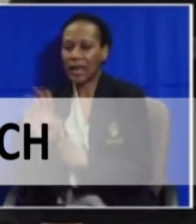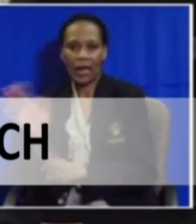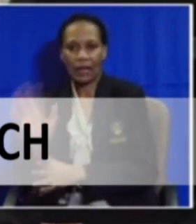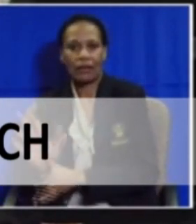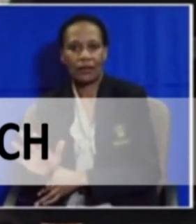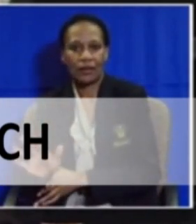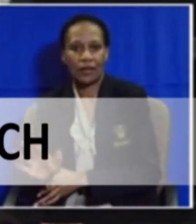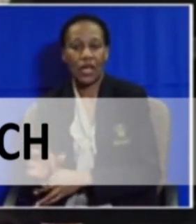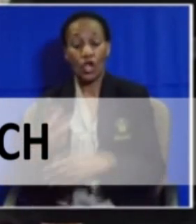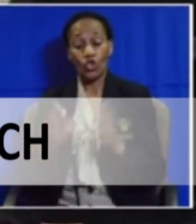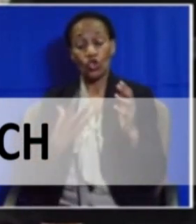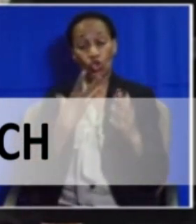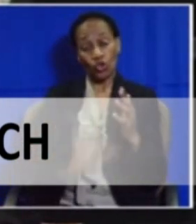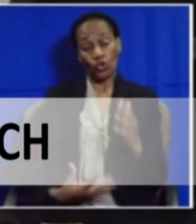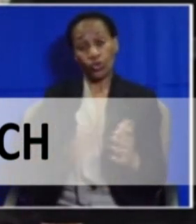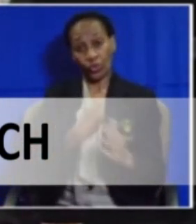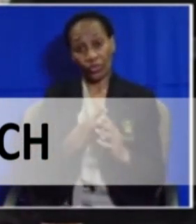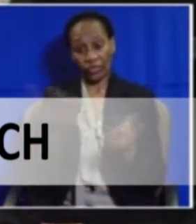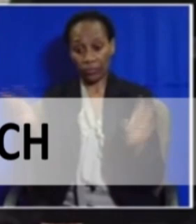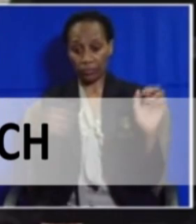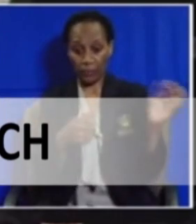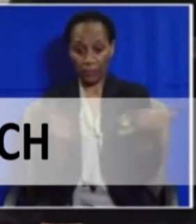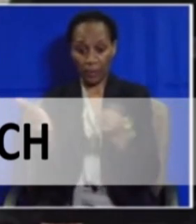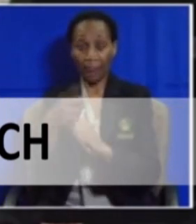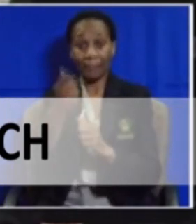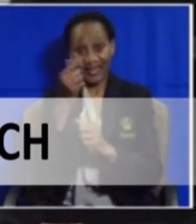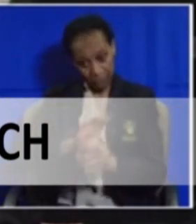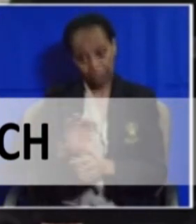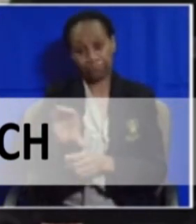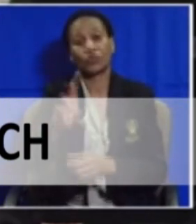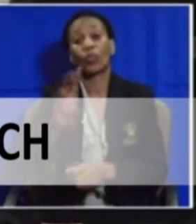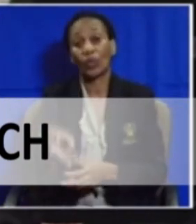employment. Madam Speaker, our tax proposal for